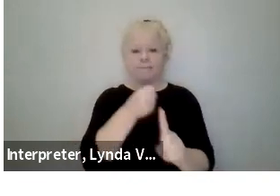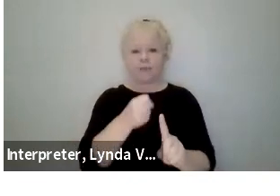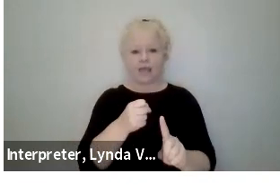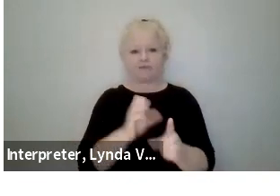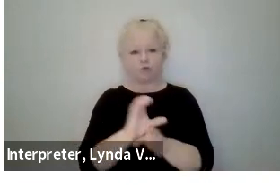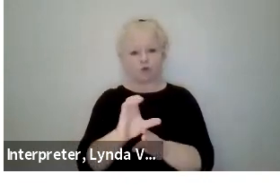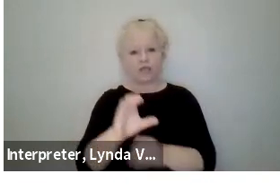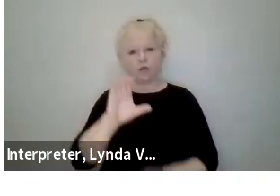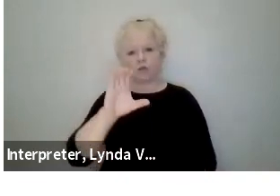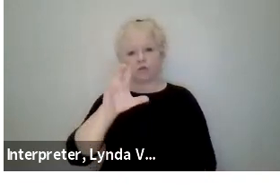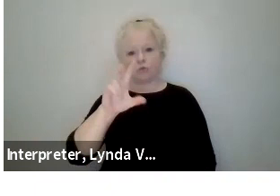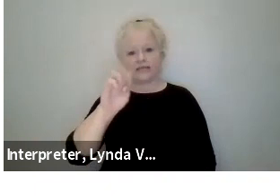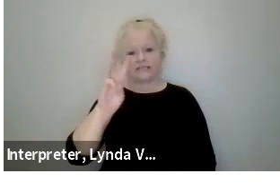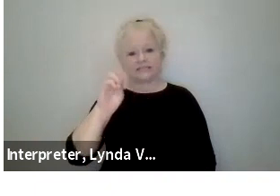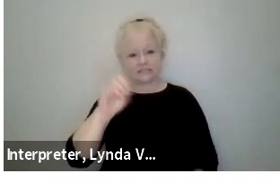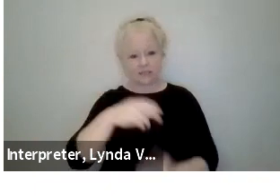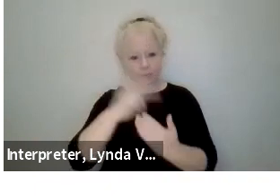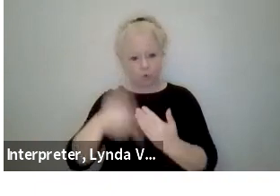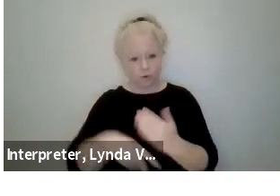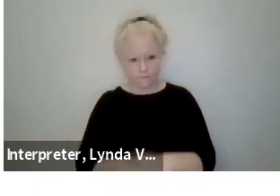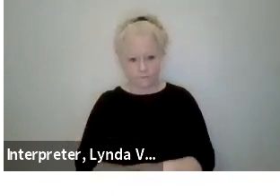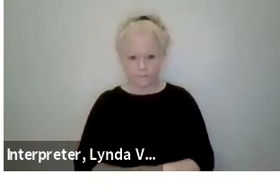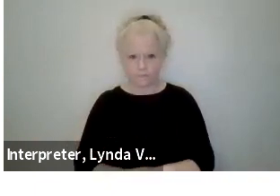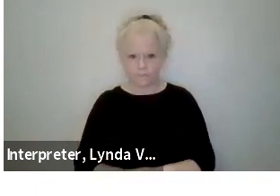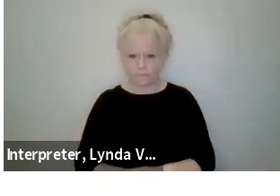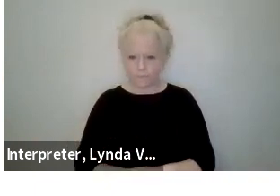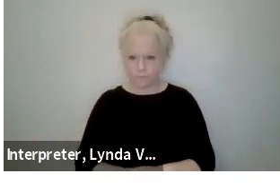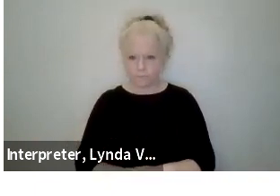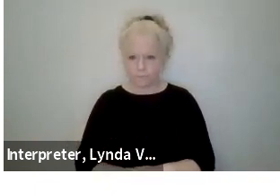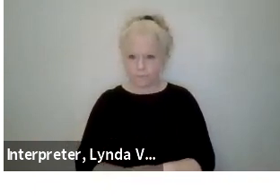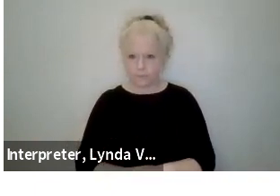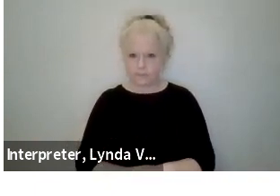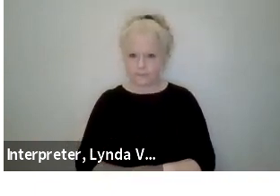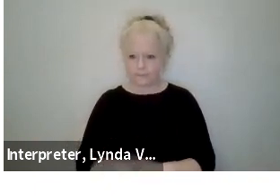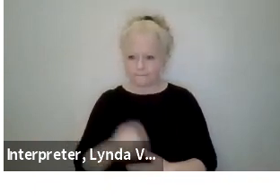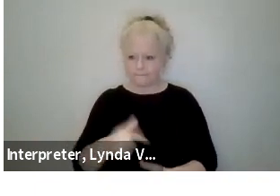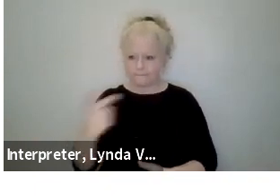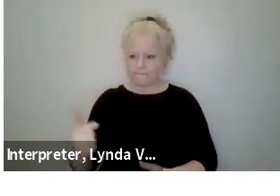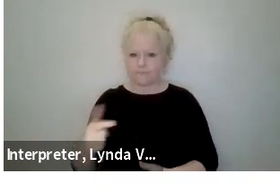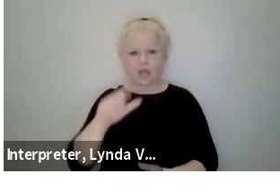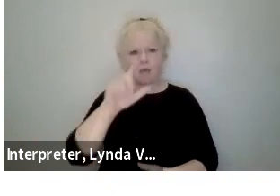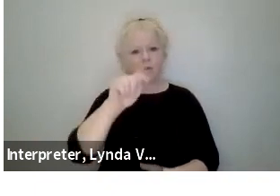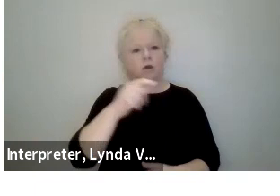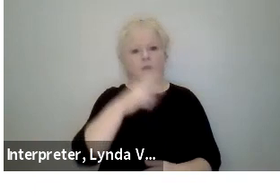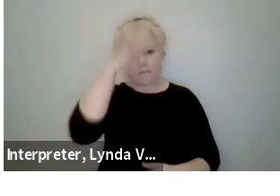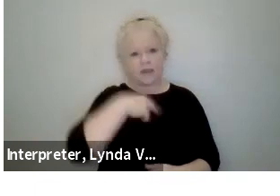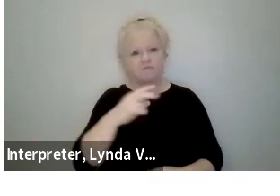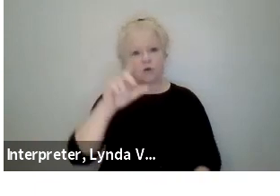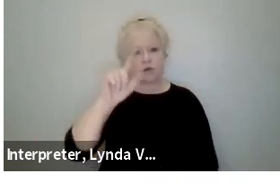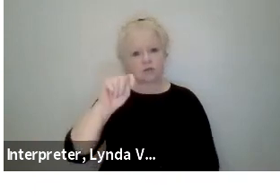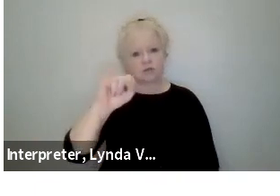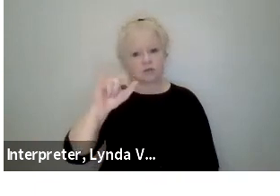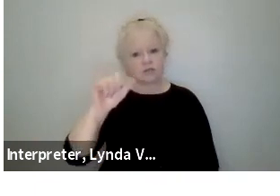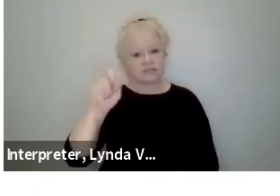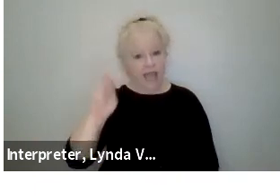360 program. So Tyler, I'm going to hand it over to you. Thanks, April. And I would like to thank our community